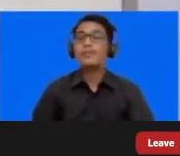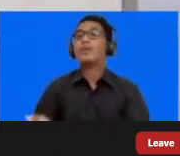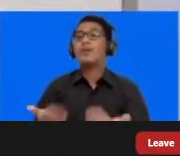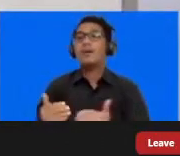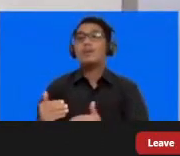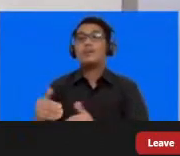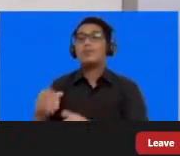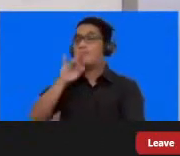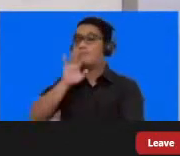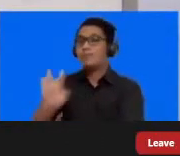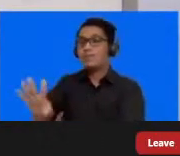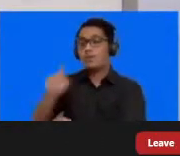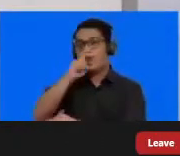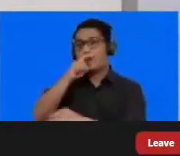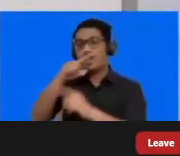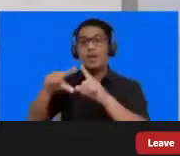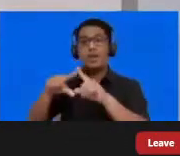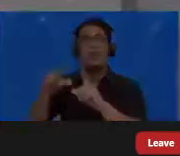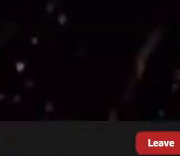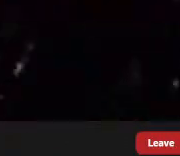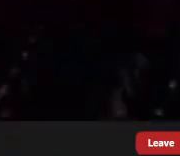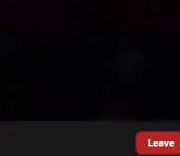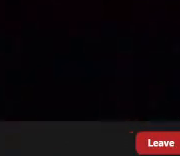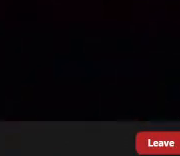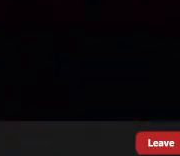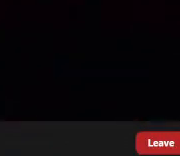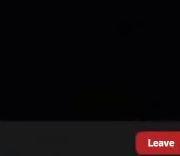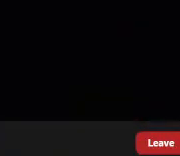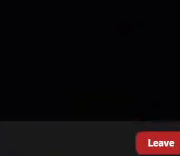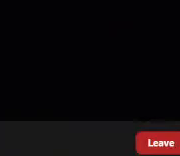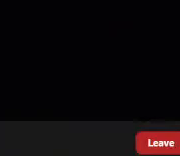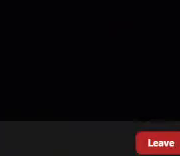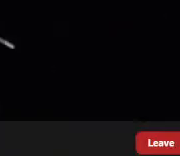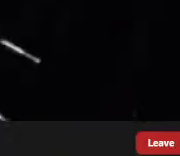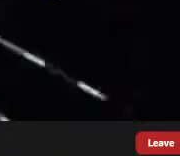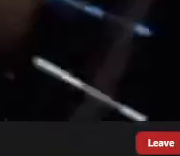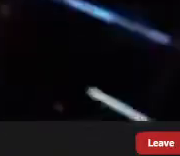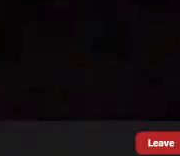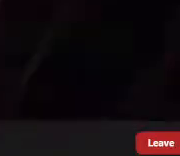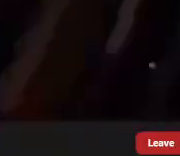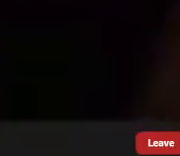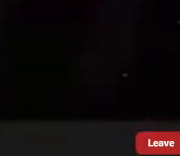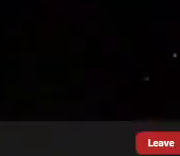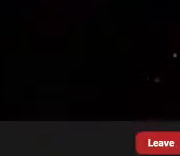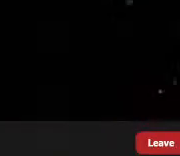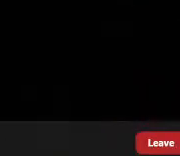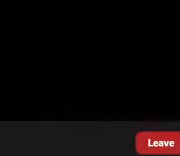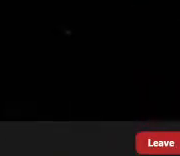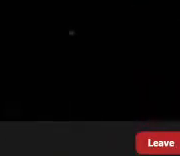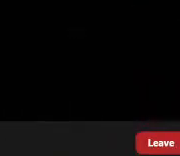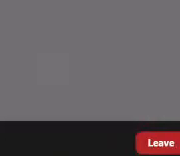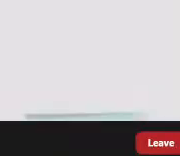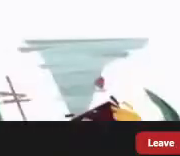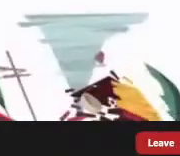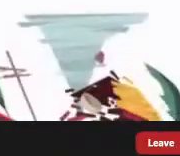Amri, PhD. The time is yours.